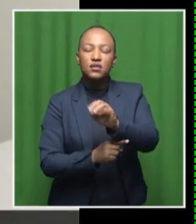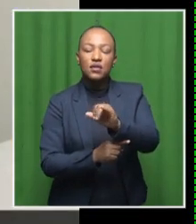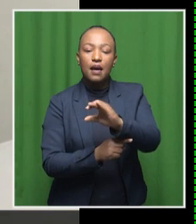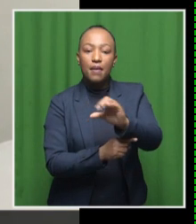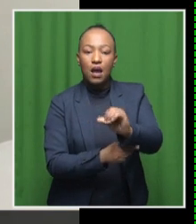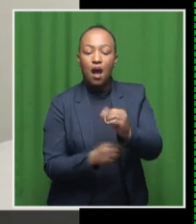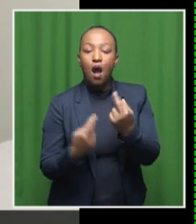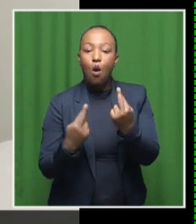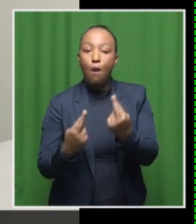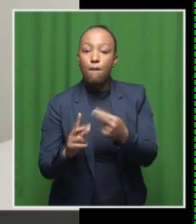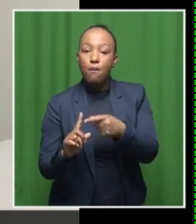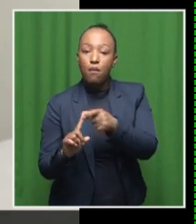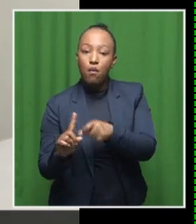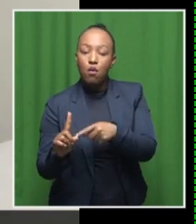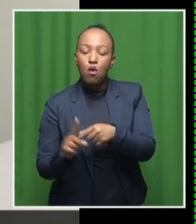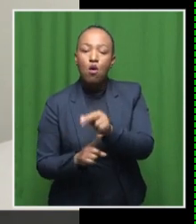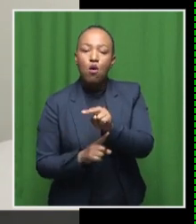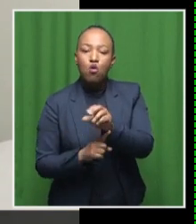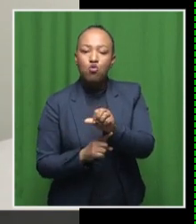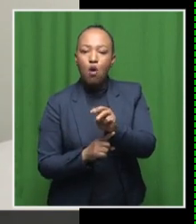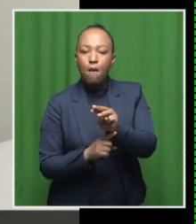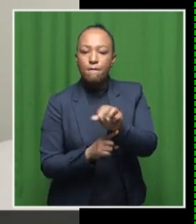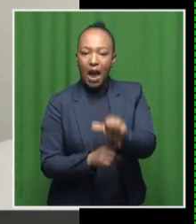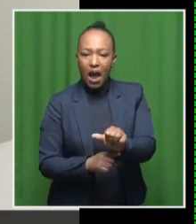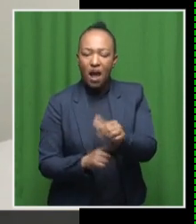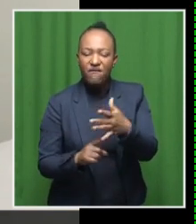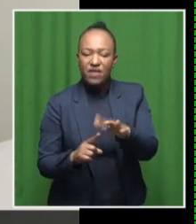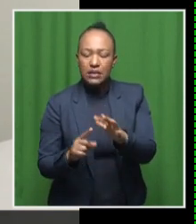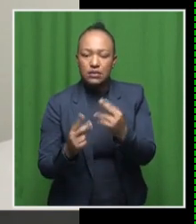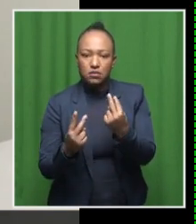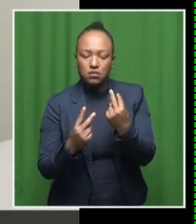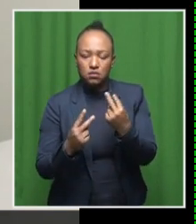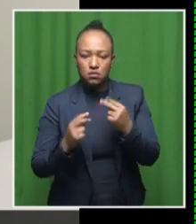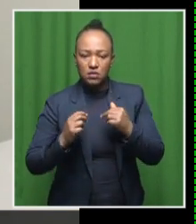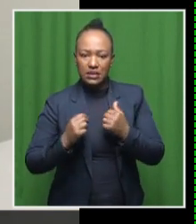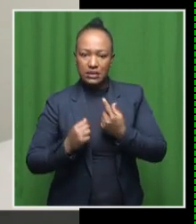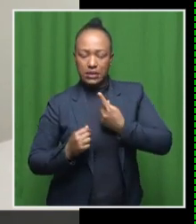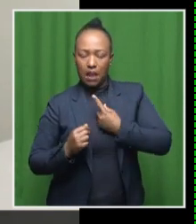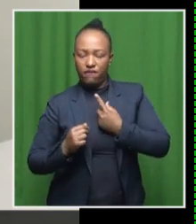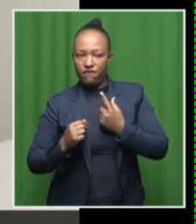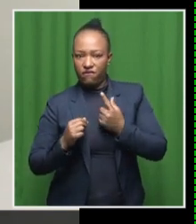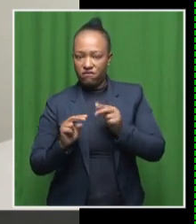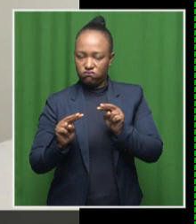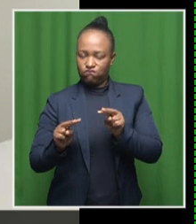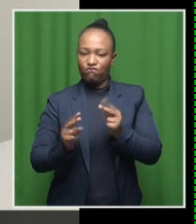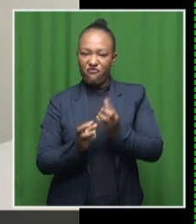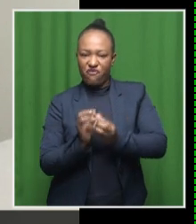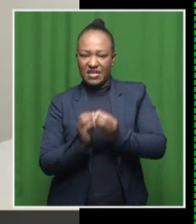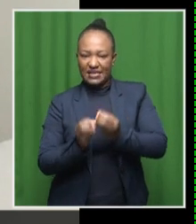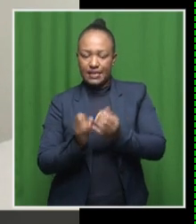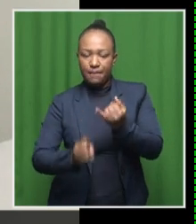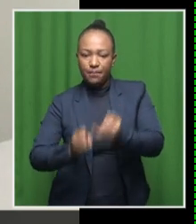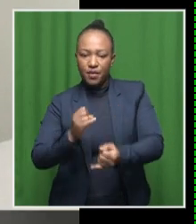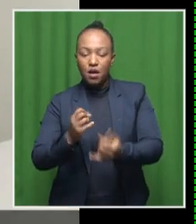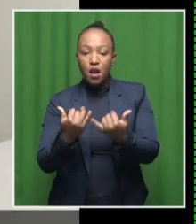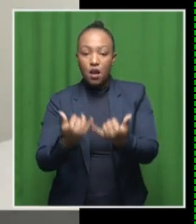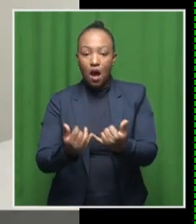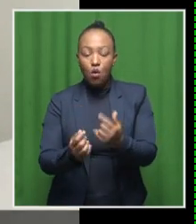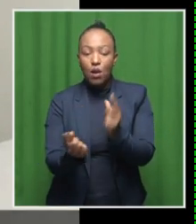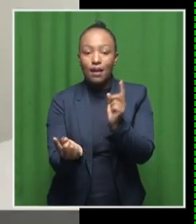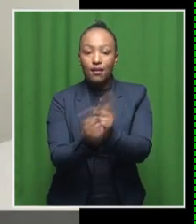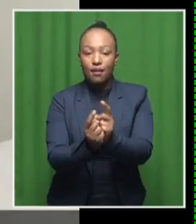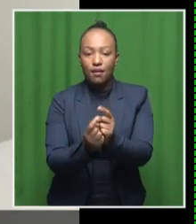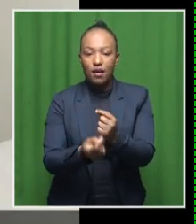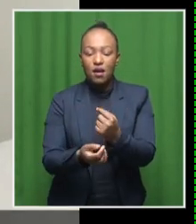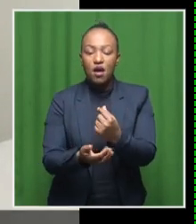probably gone back and done her homework with now coming in with playing Uganda. I do not have